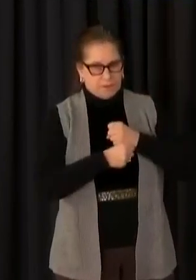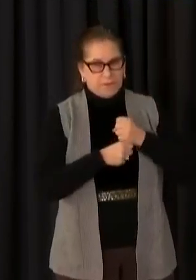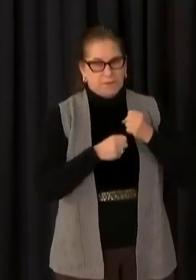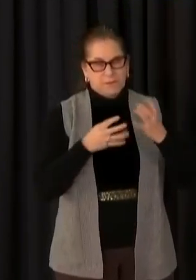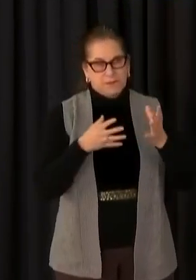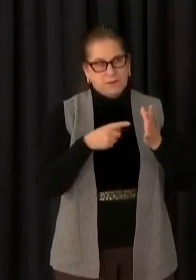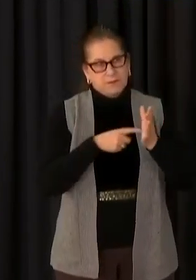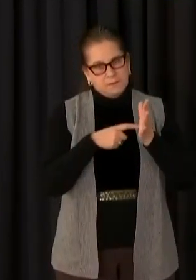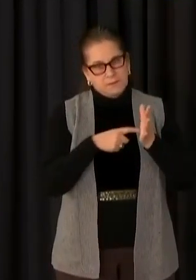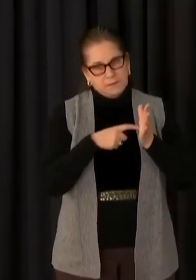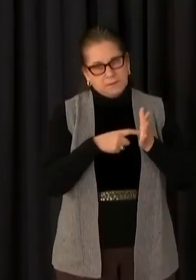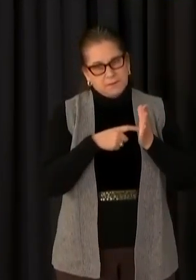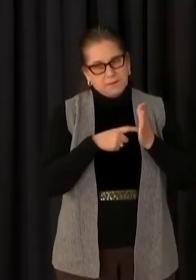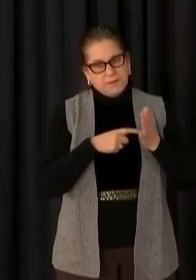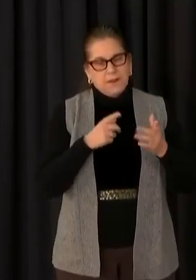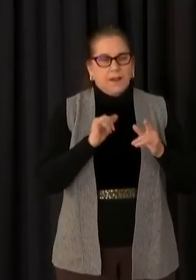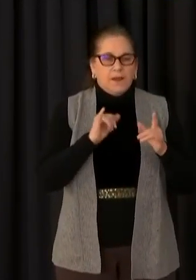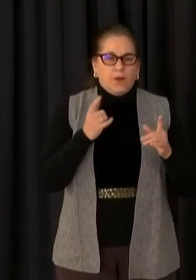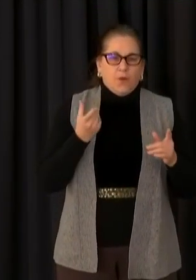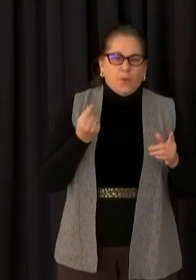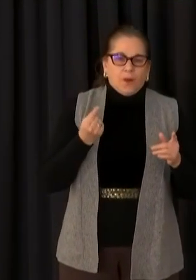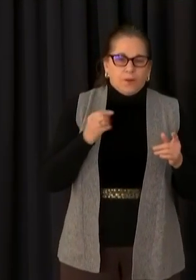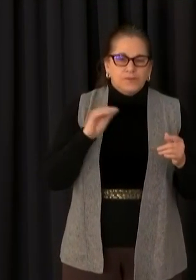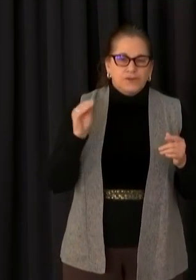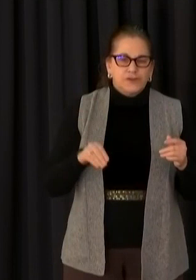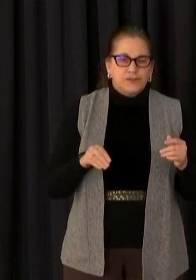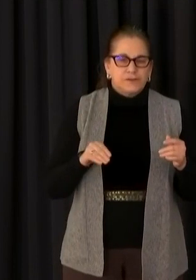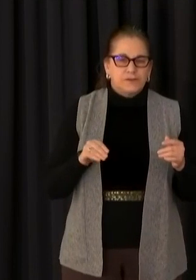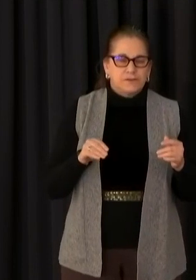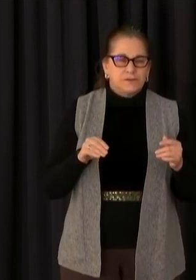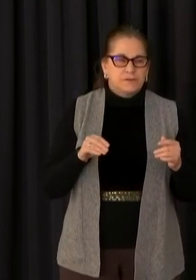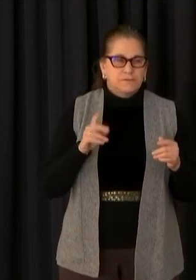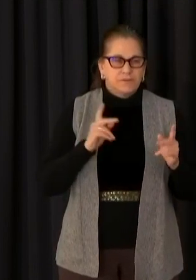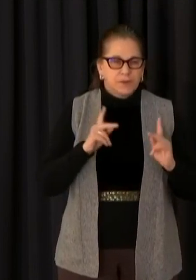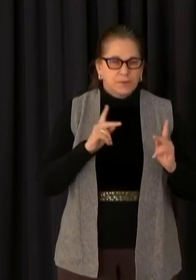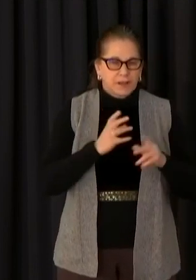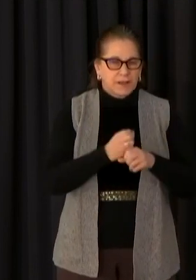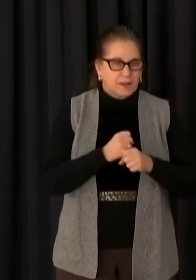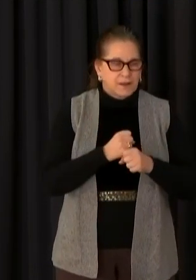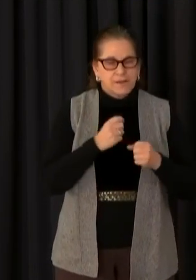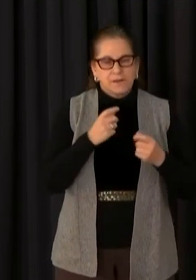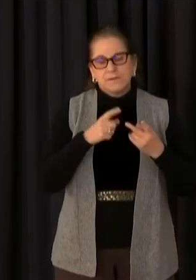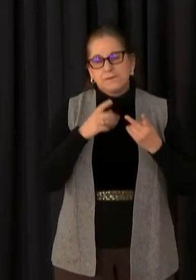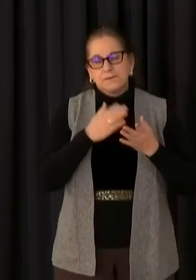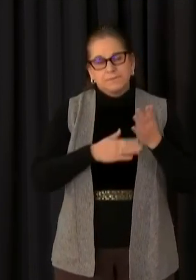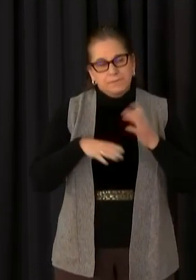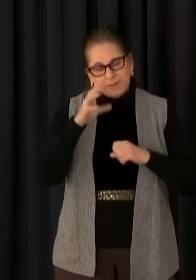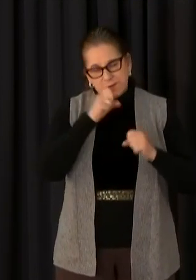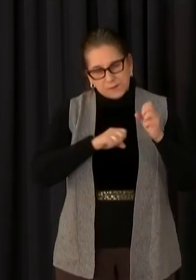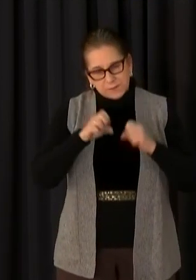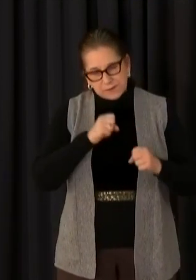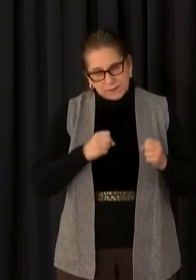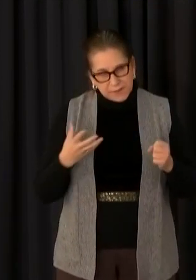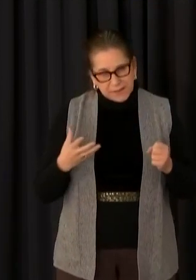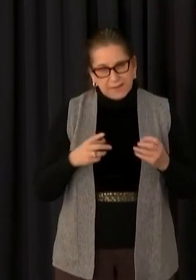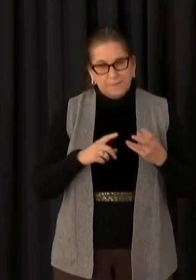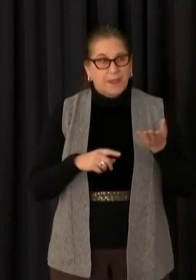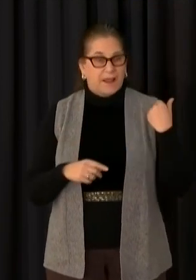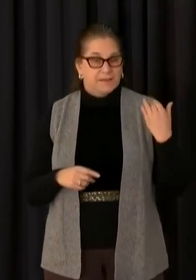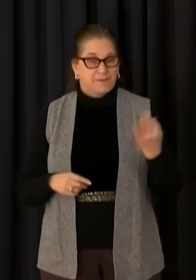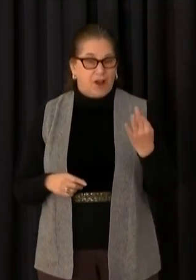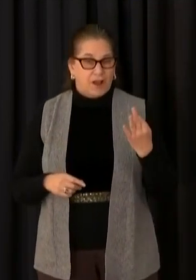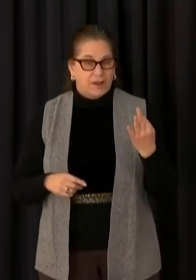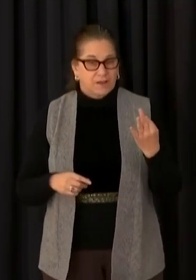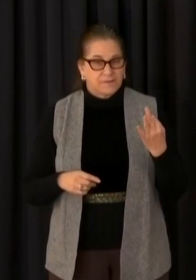of what percentage of the data was missing or was not accurate. Last week on Friday, I issued an administrative